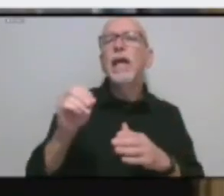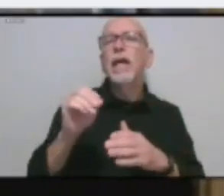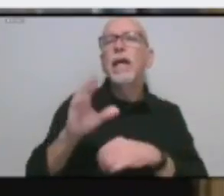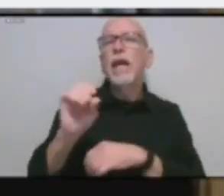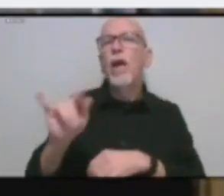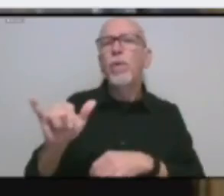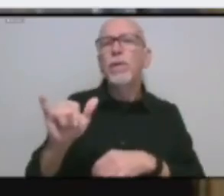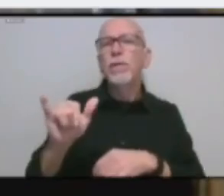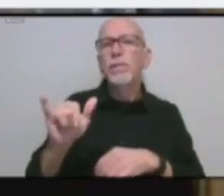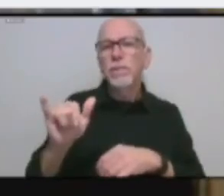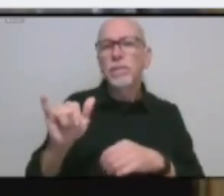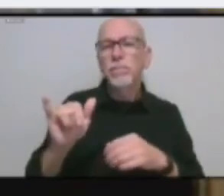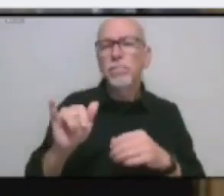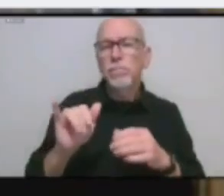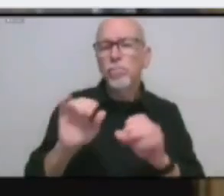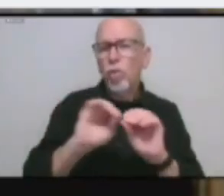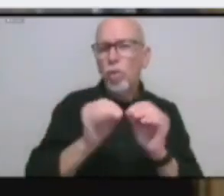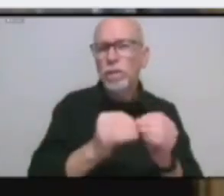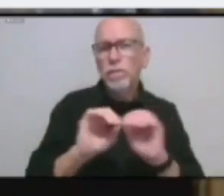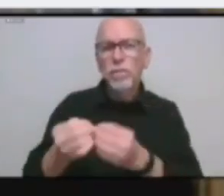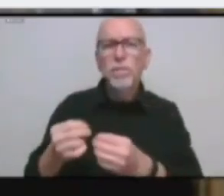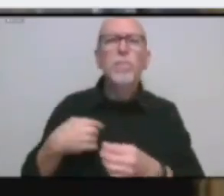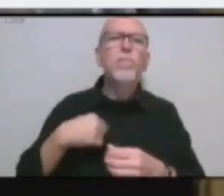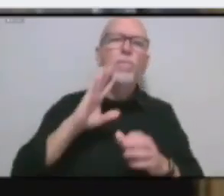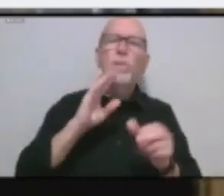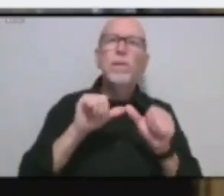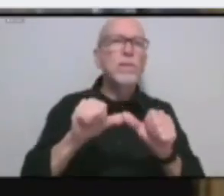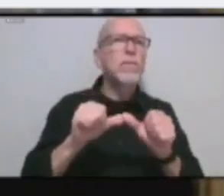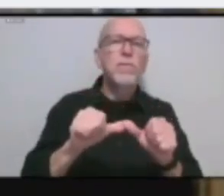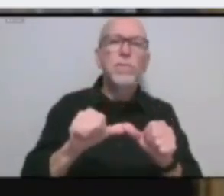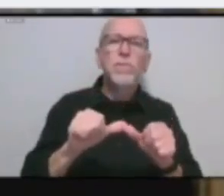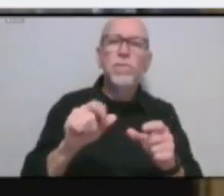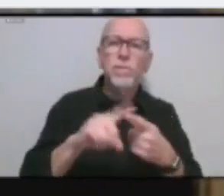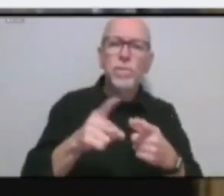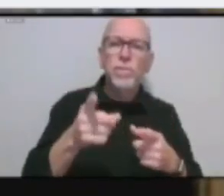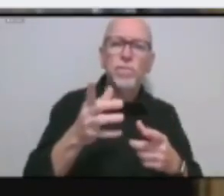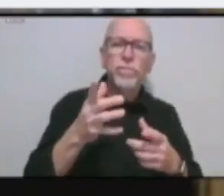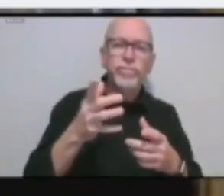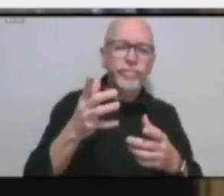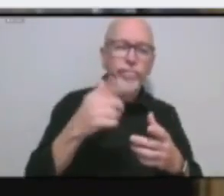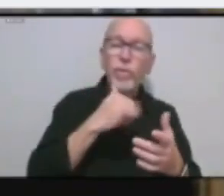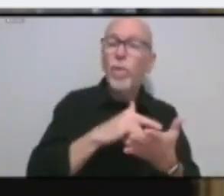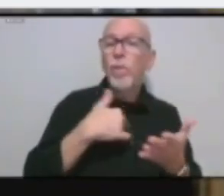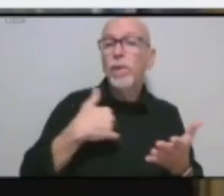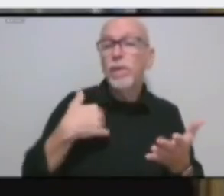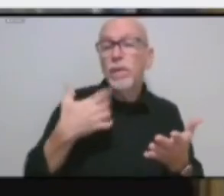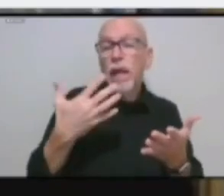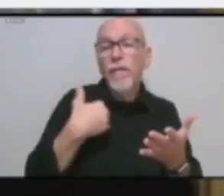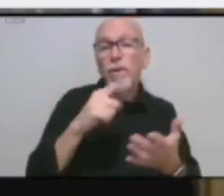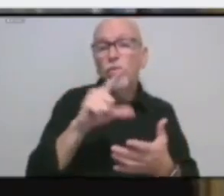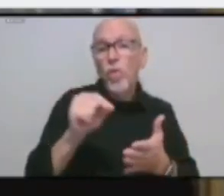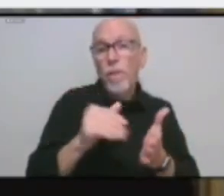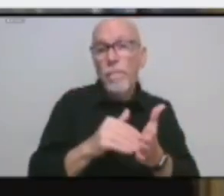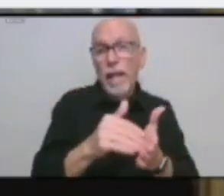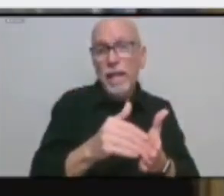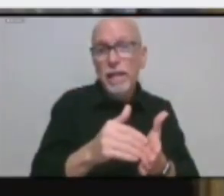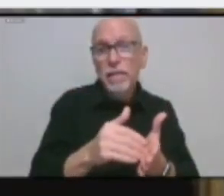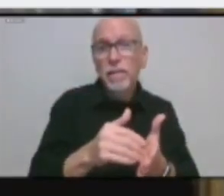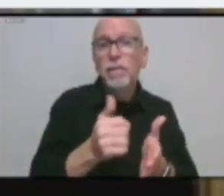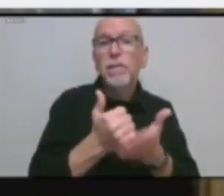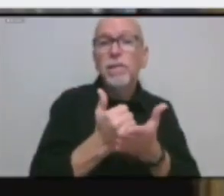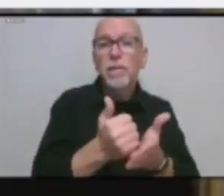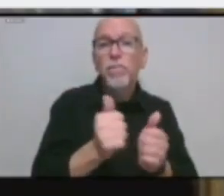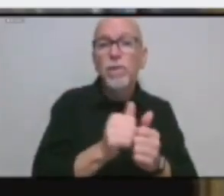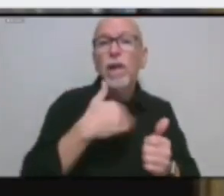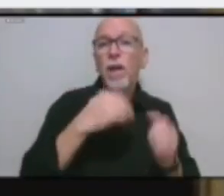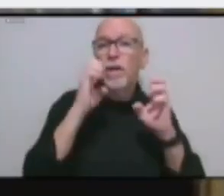organizations. And we'll be continuing to step up. And that's why we carved out that $20 million to help with educational